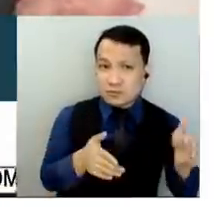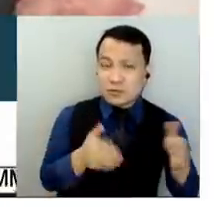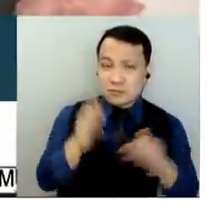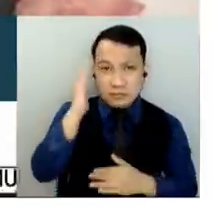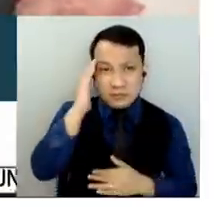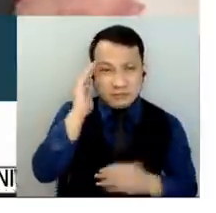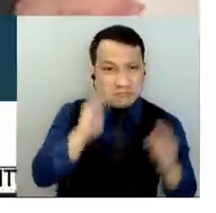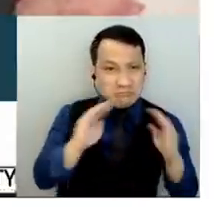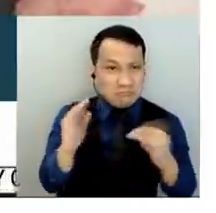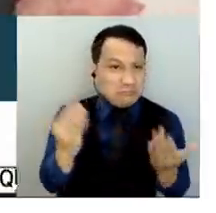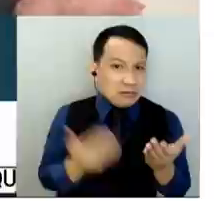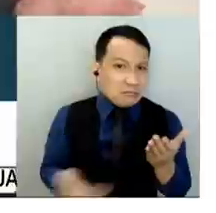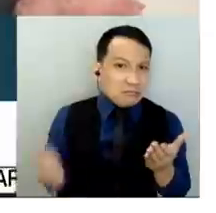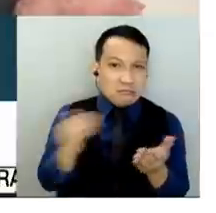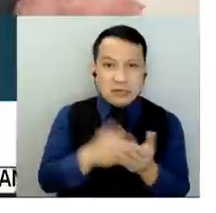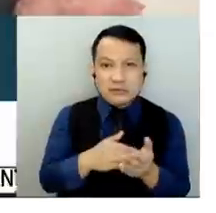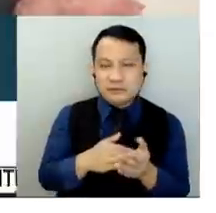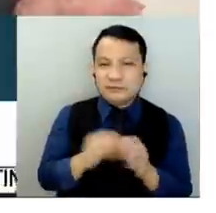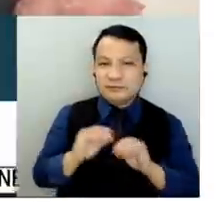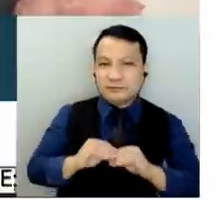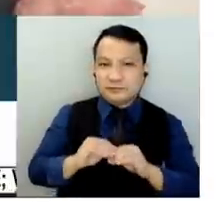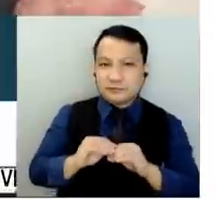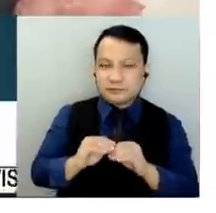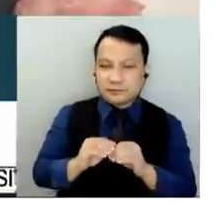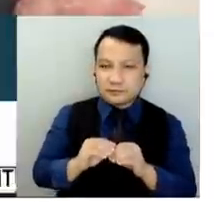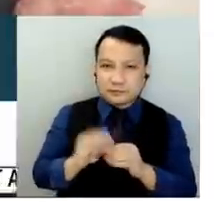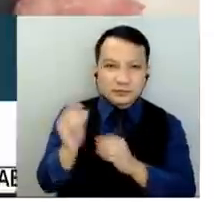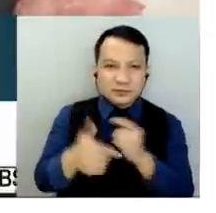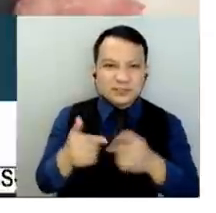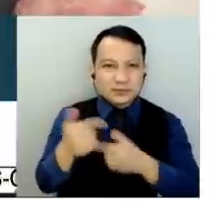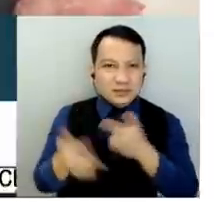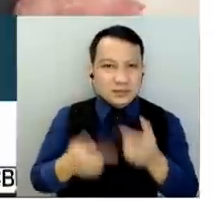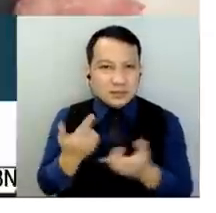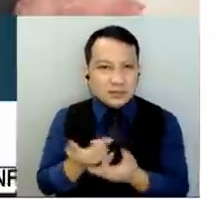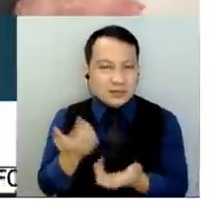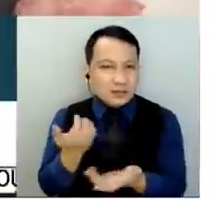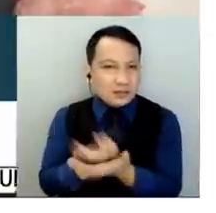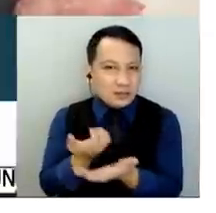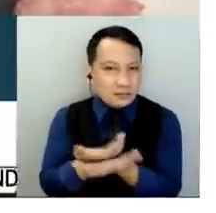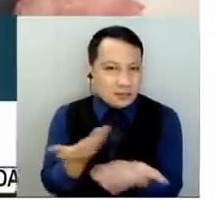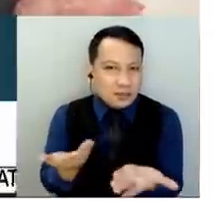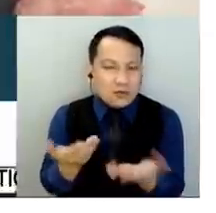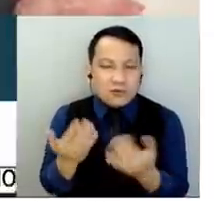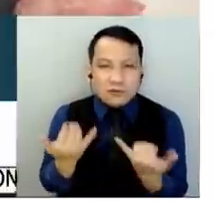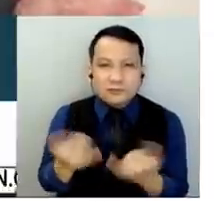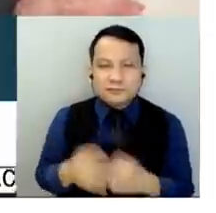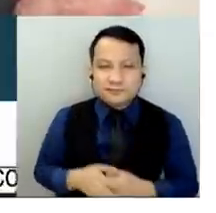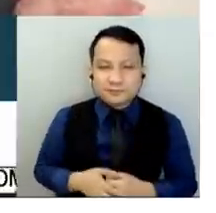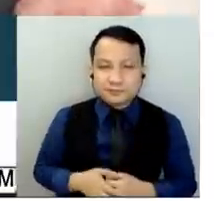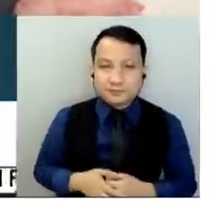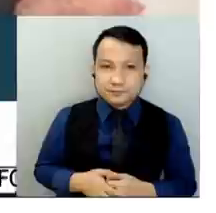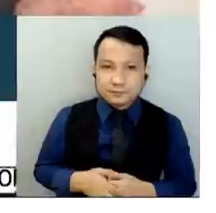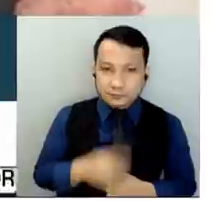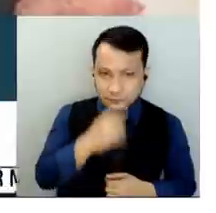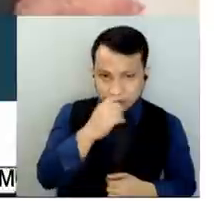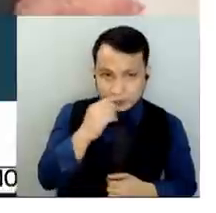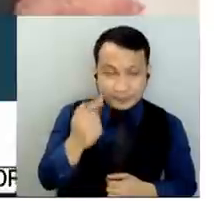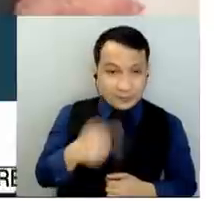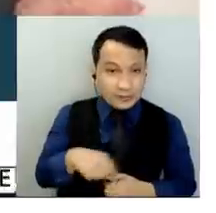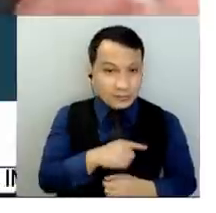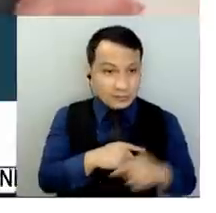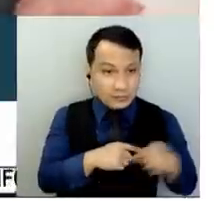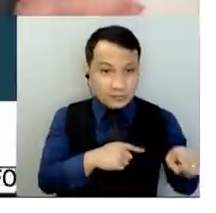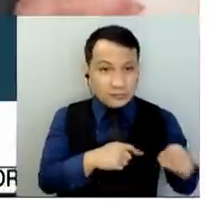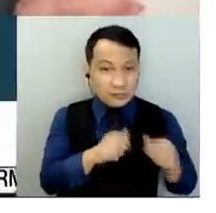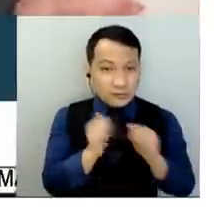is it's a very global economy today. Yeah. And as you know, one of our comparative